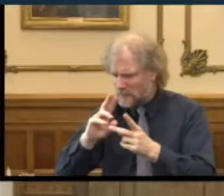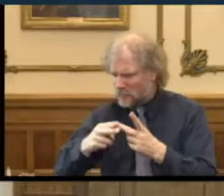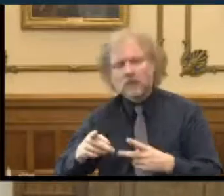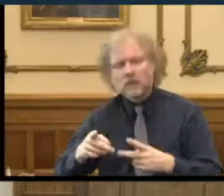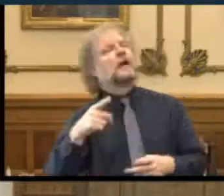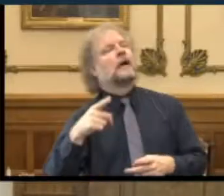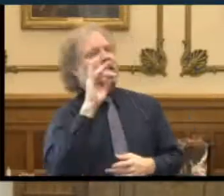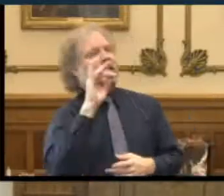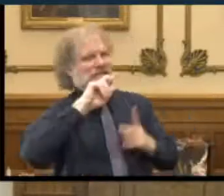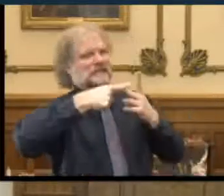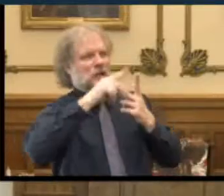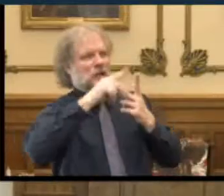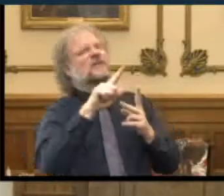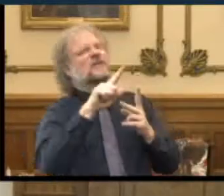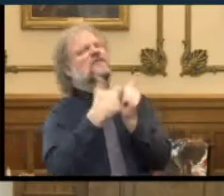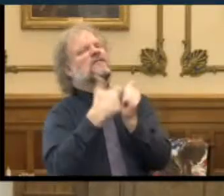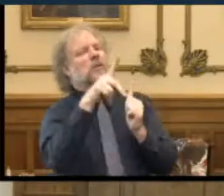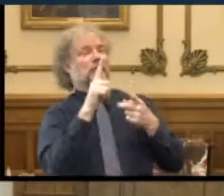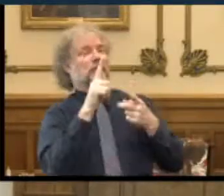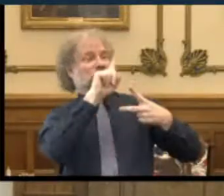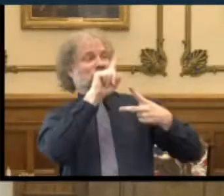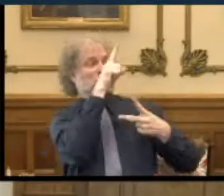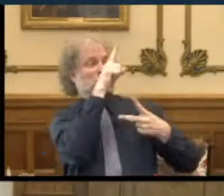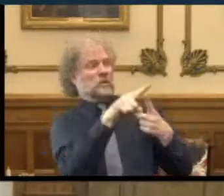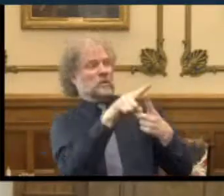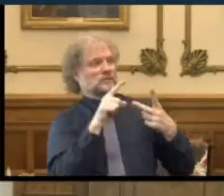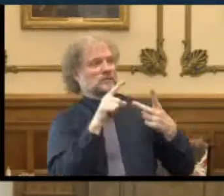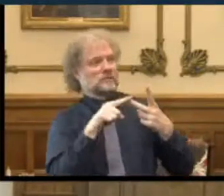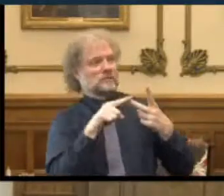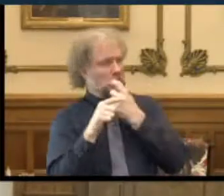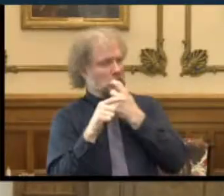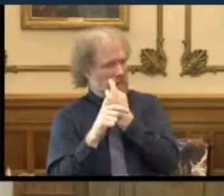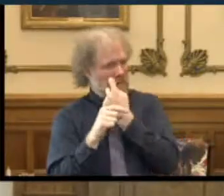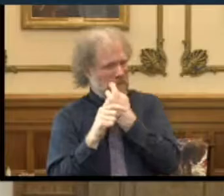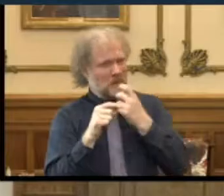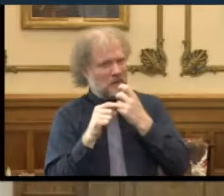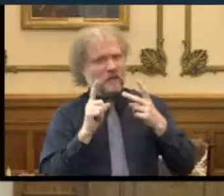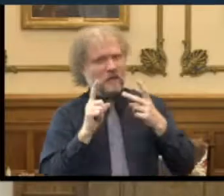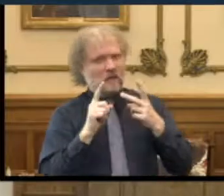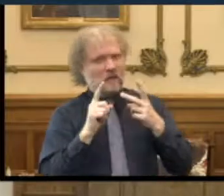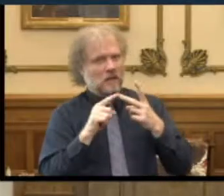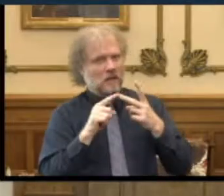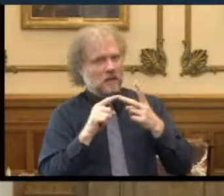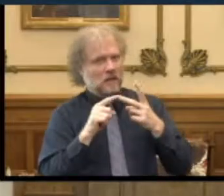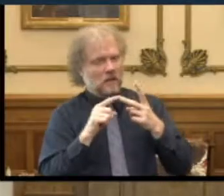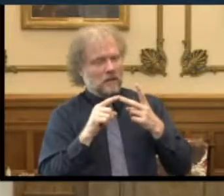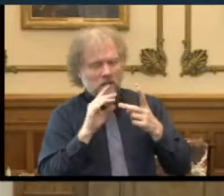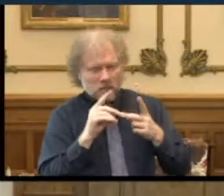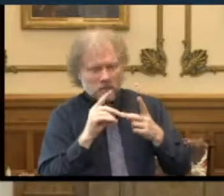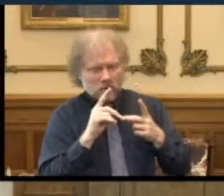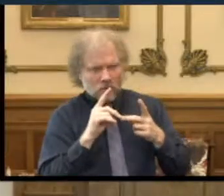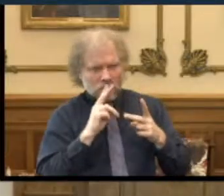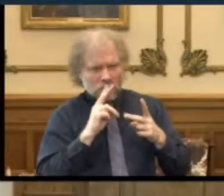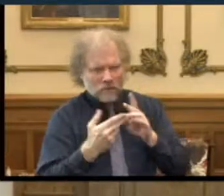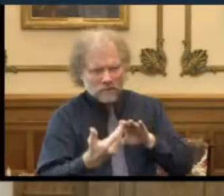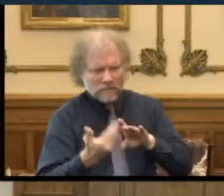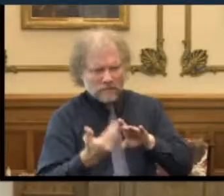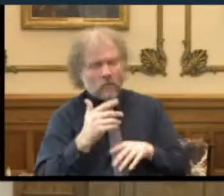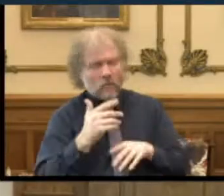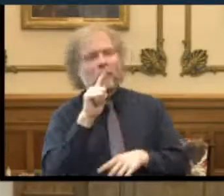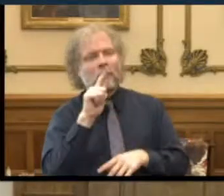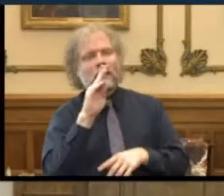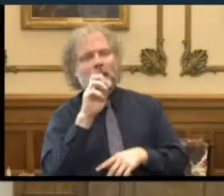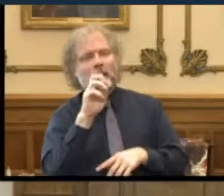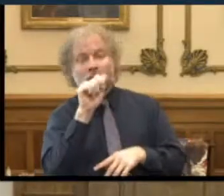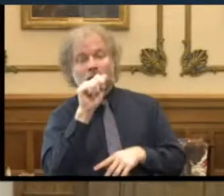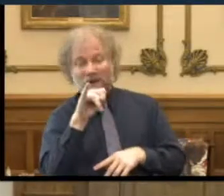I did. It's a follow-on from the first one, and I hope we can still squeeze Nikki in. You mentioned at the beginning what you've mentioned before, which is that Labor Day is coming